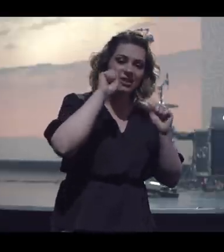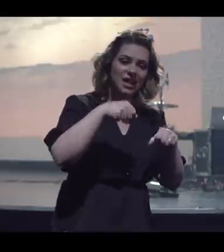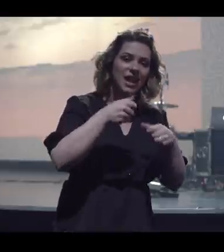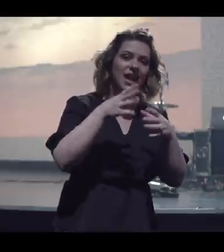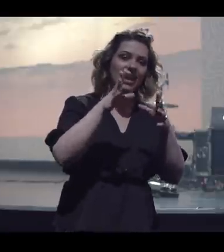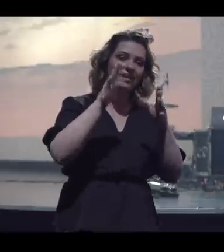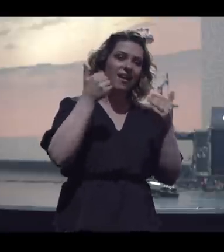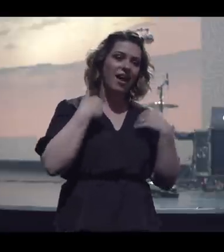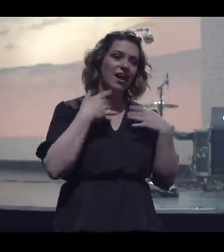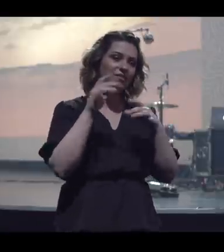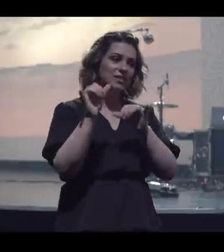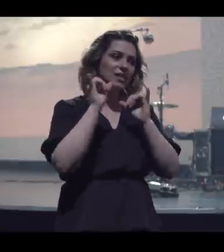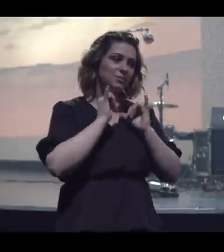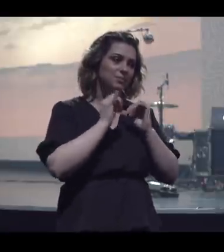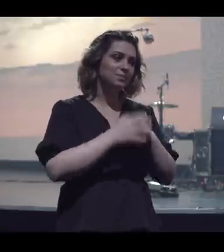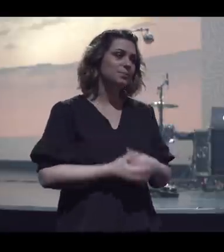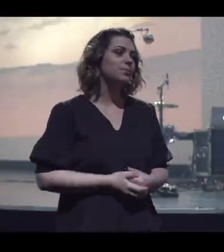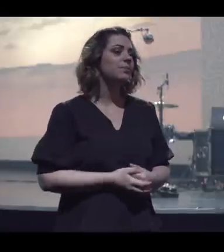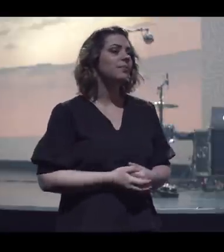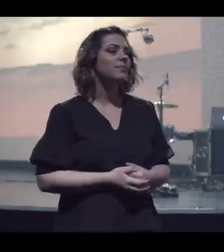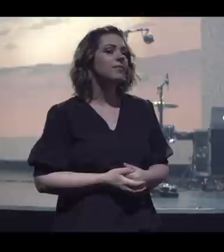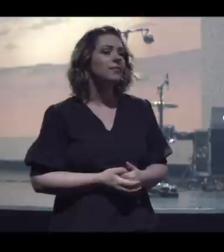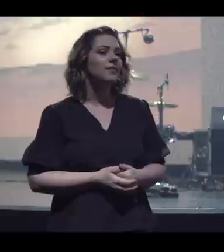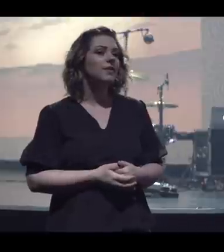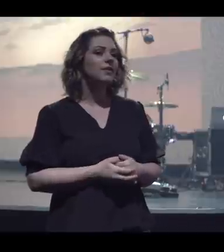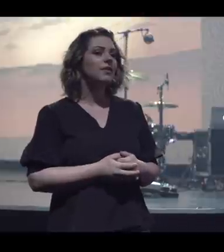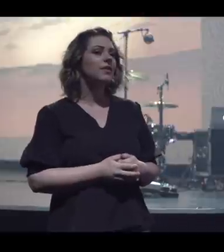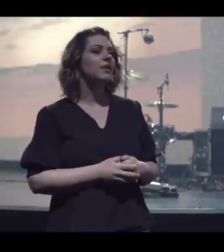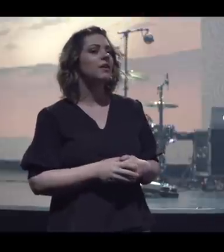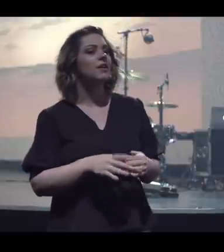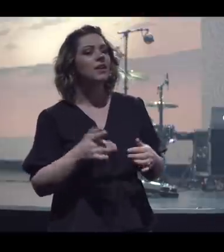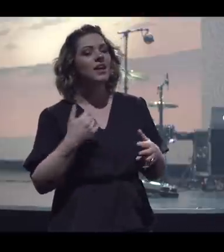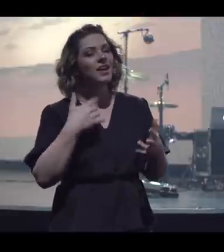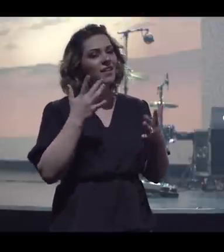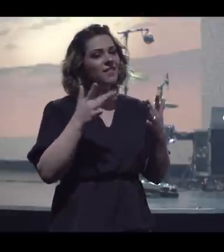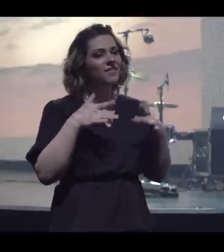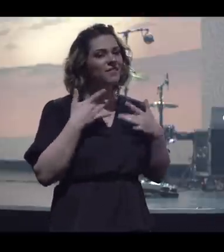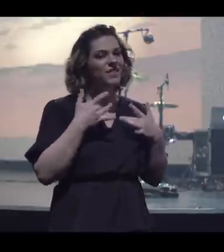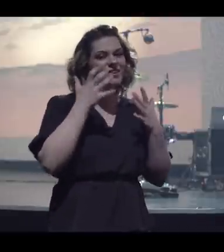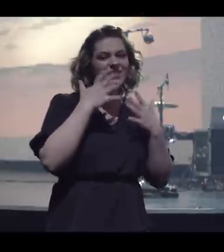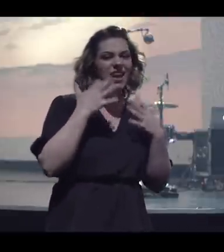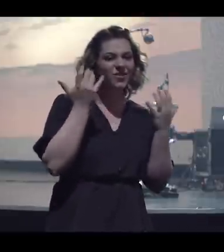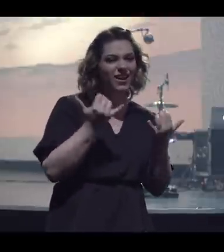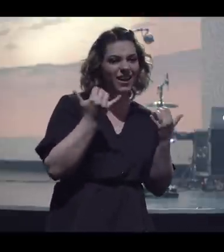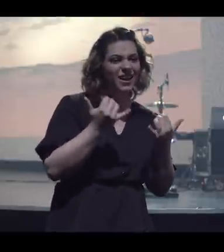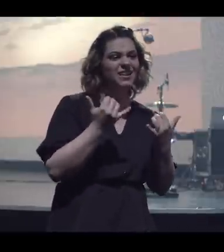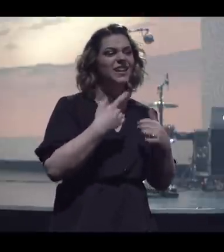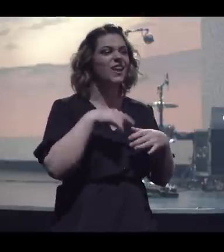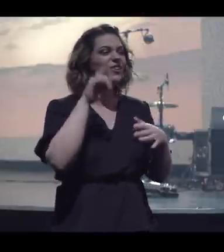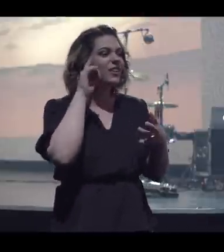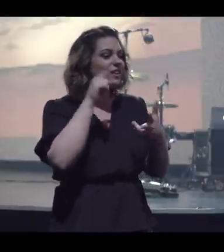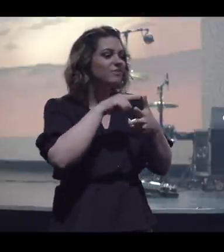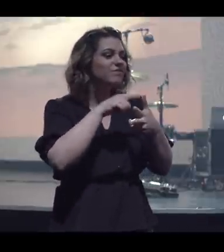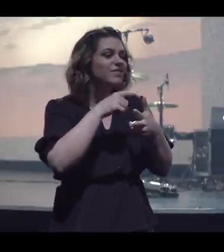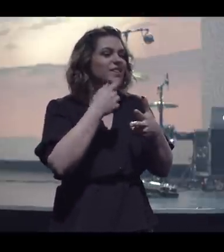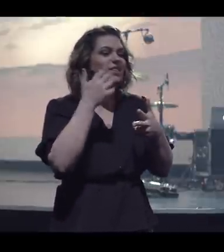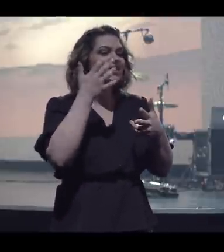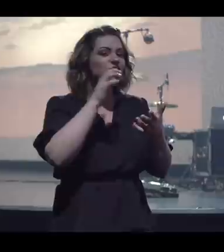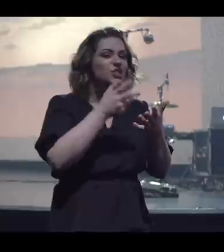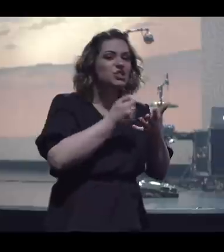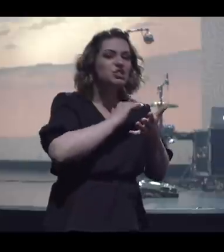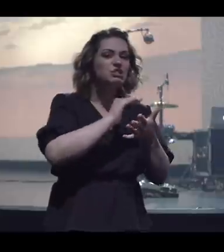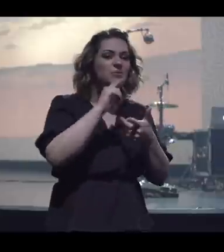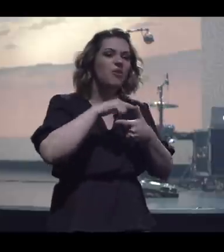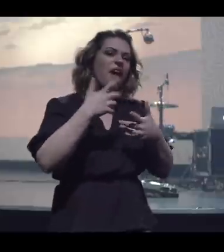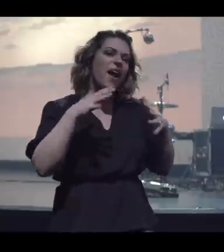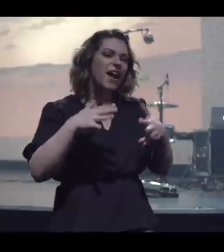Debbie Downer up in here. Like, sheep are stupid, and sheep are anxious, and sheep are sickly. There's a fourth characteristic of sheep. You